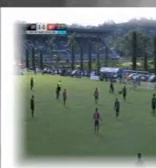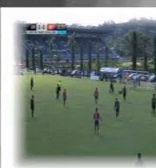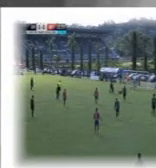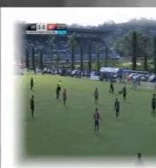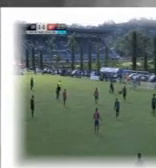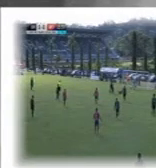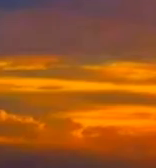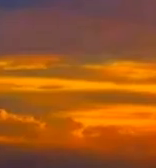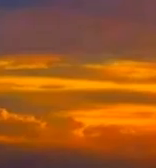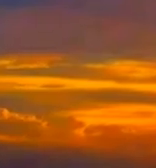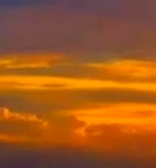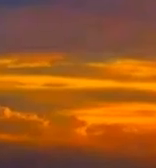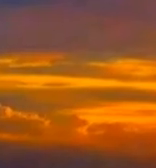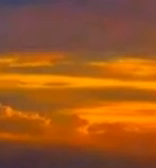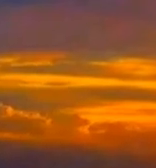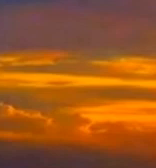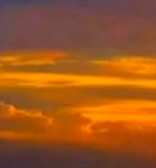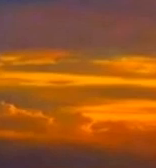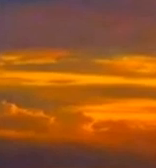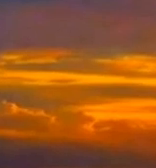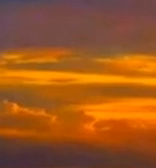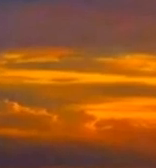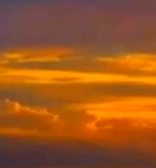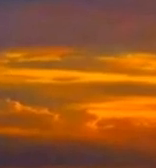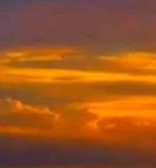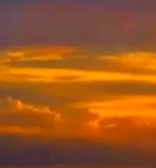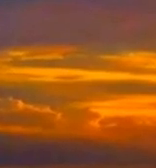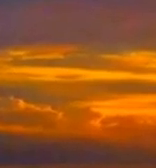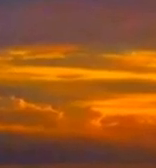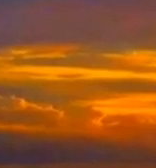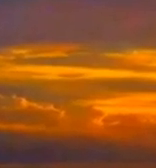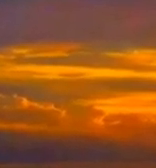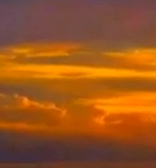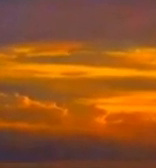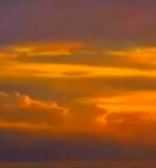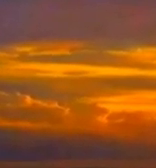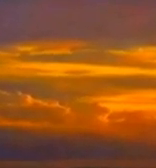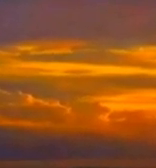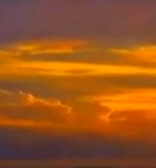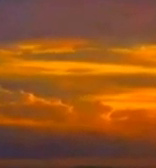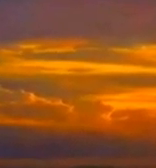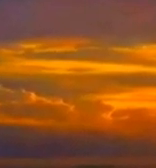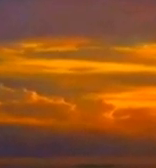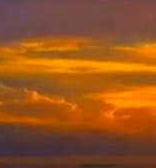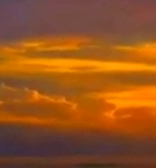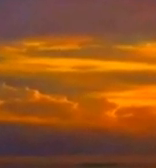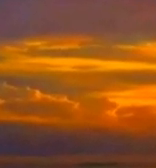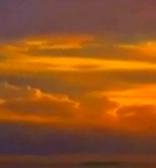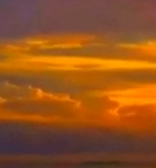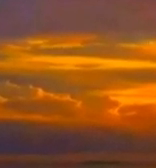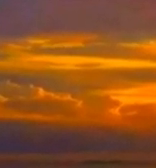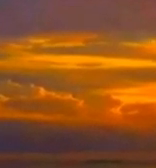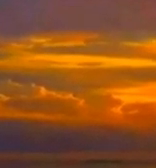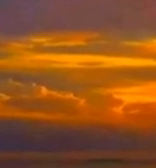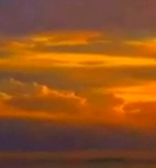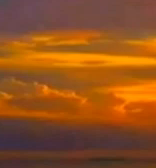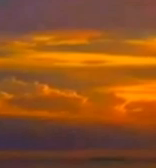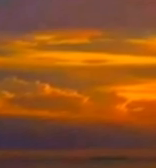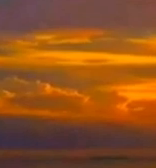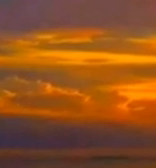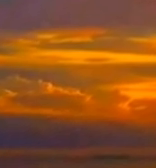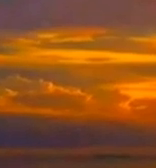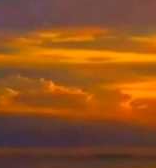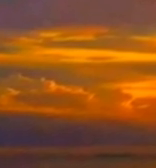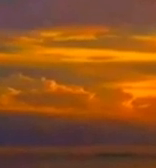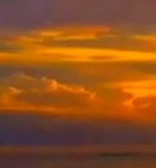answer. And before we go, our shot of the day, this beautiful sunset was shot by Noah Tawake from